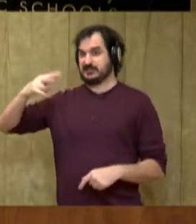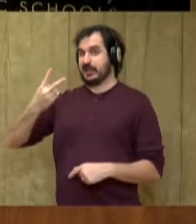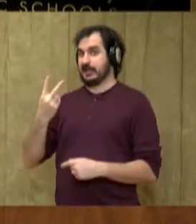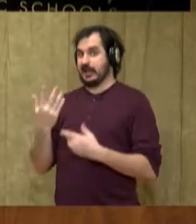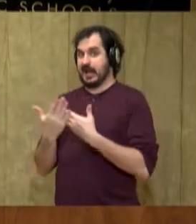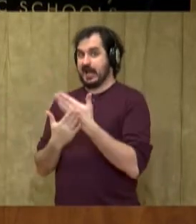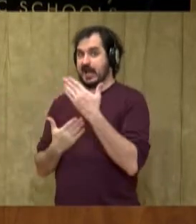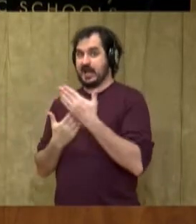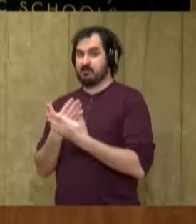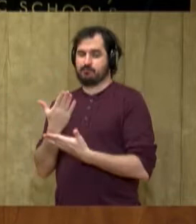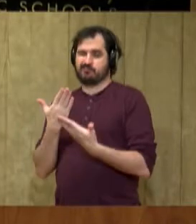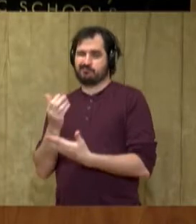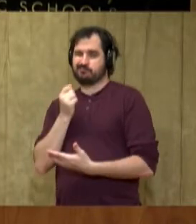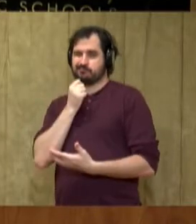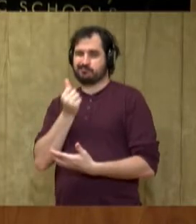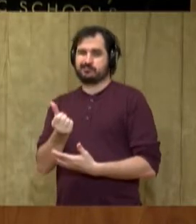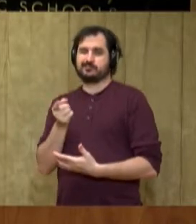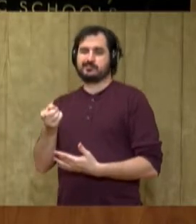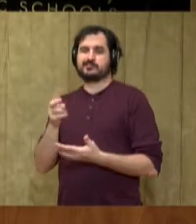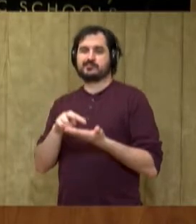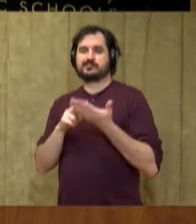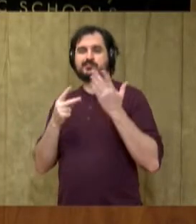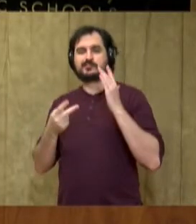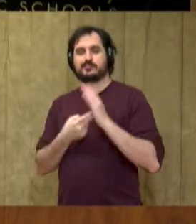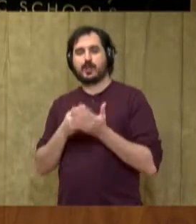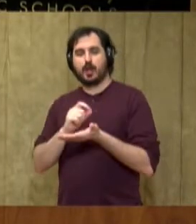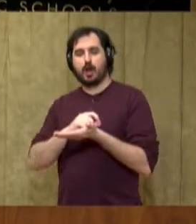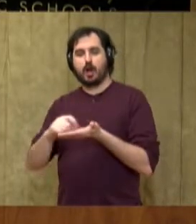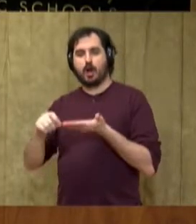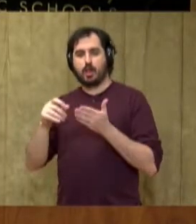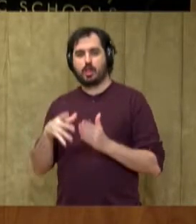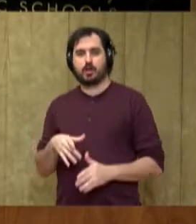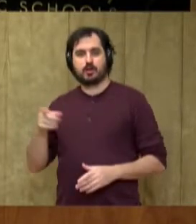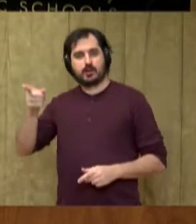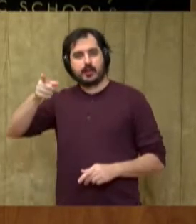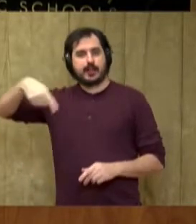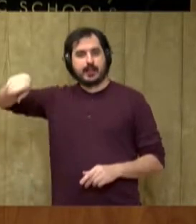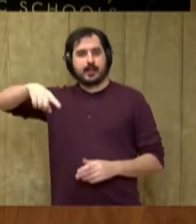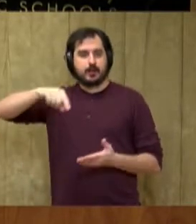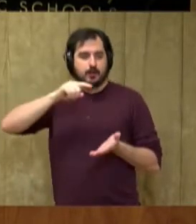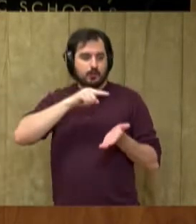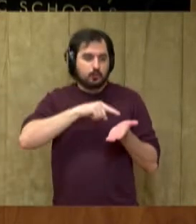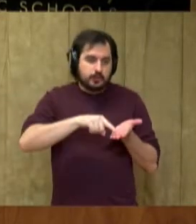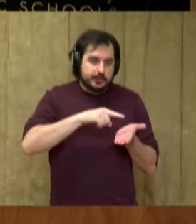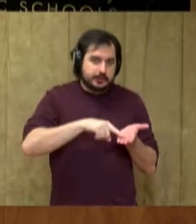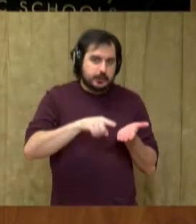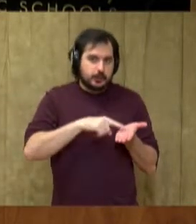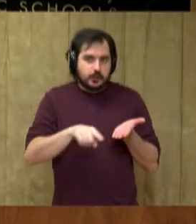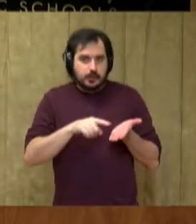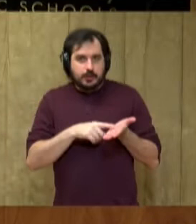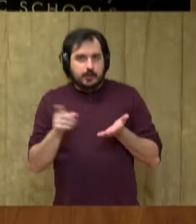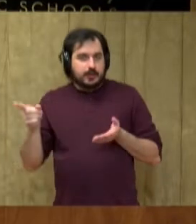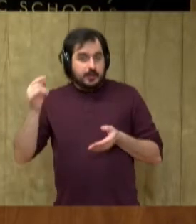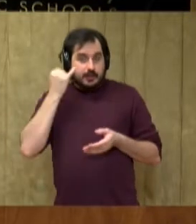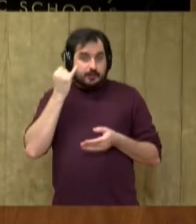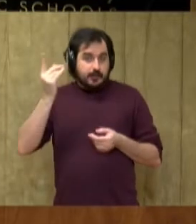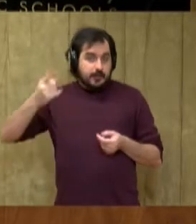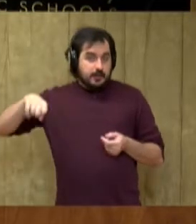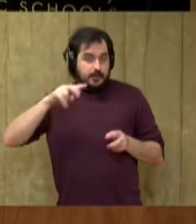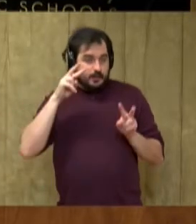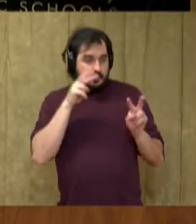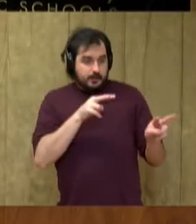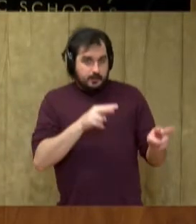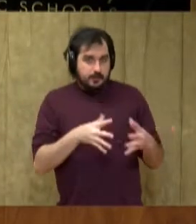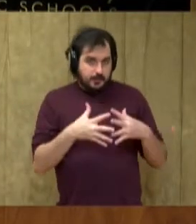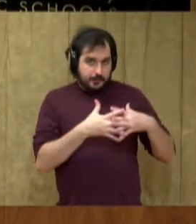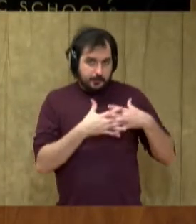on an author's research, what they found out about a topic. If they looked into the American Revolution and